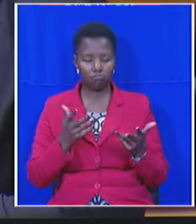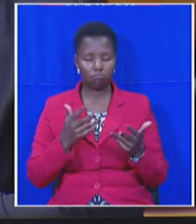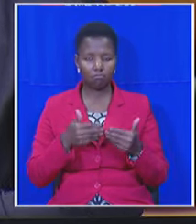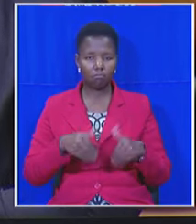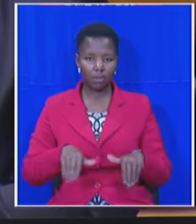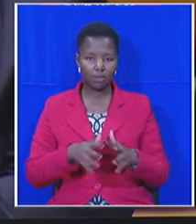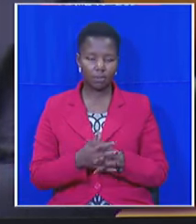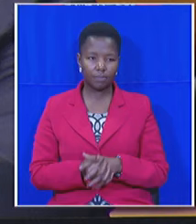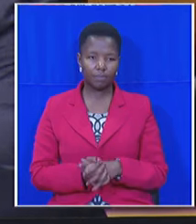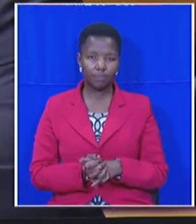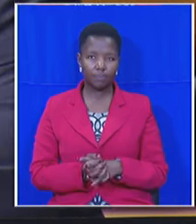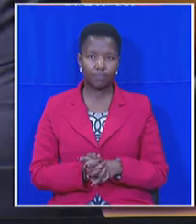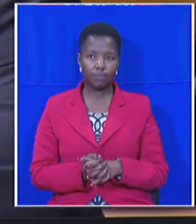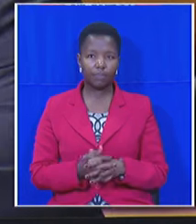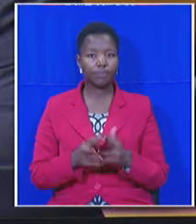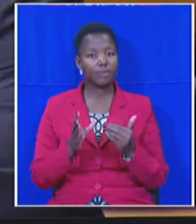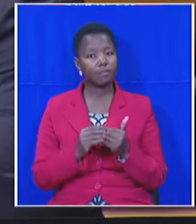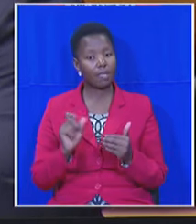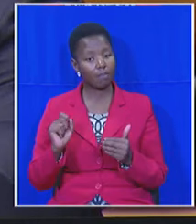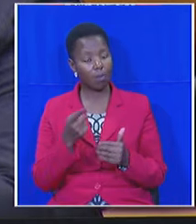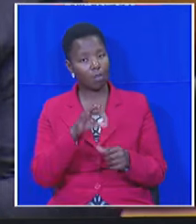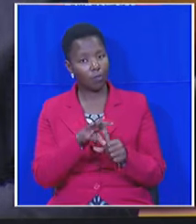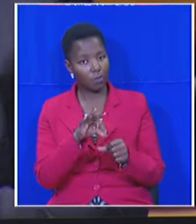button. Have all members voted?